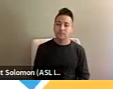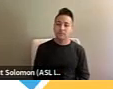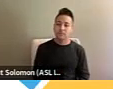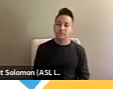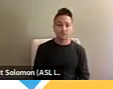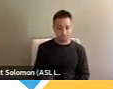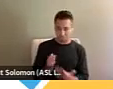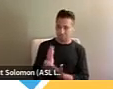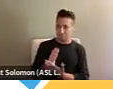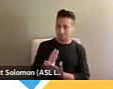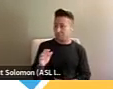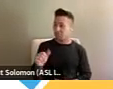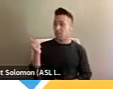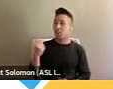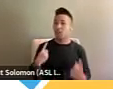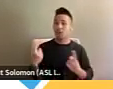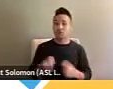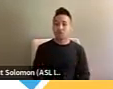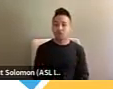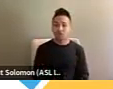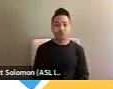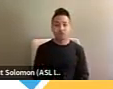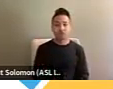All right. Any other ones?